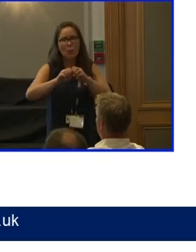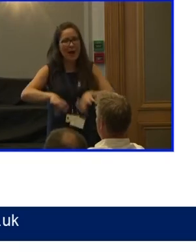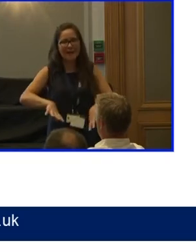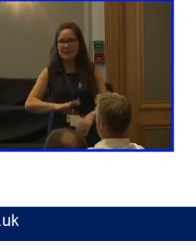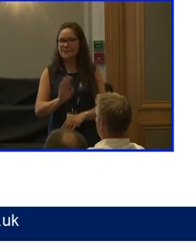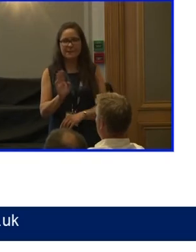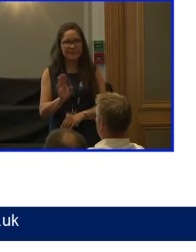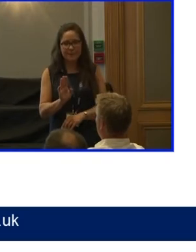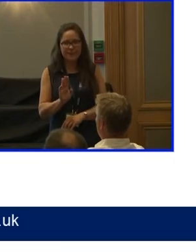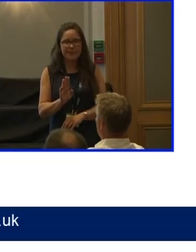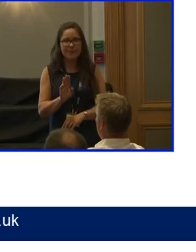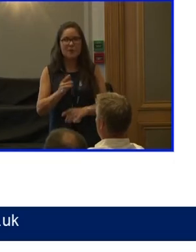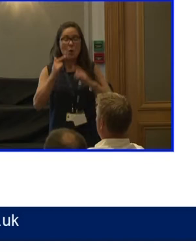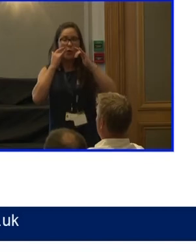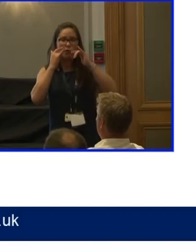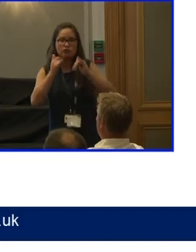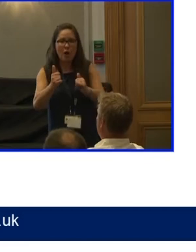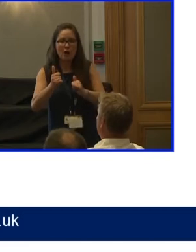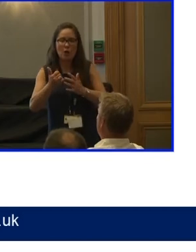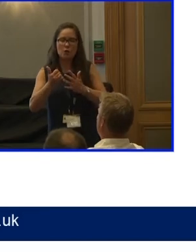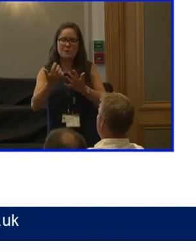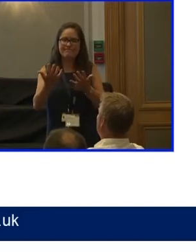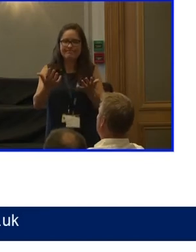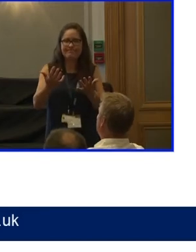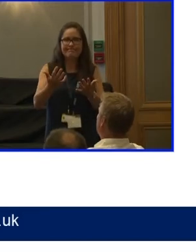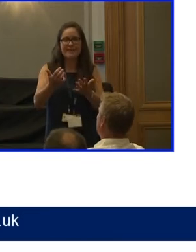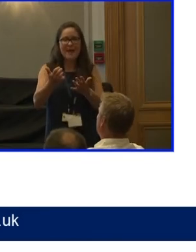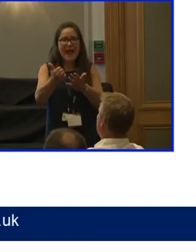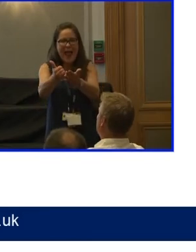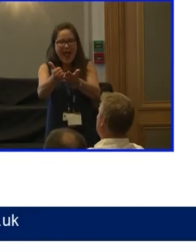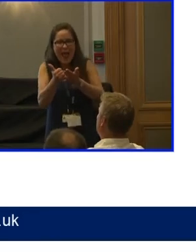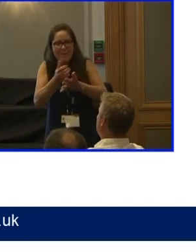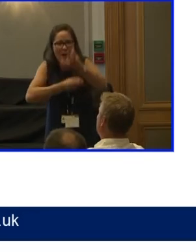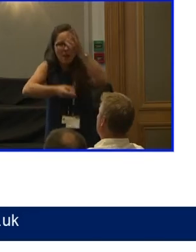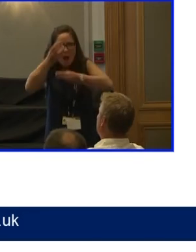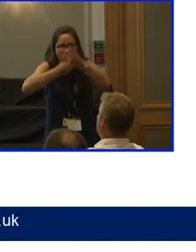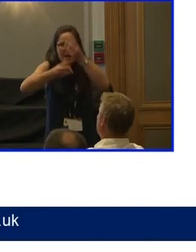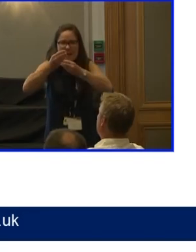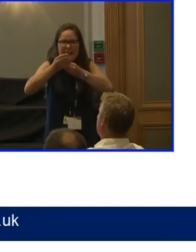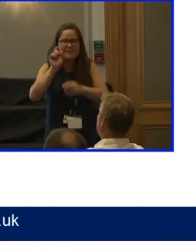These trials will help to drive learning and innovation in things like treatment